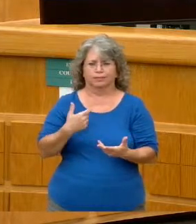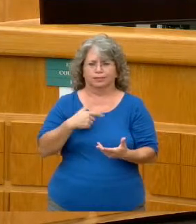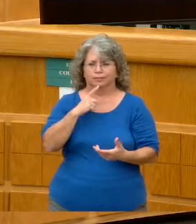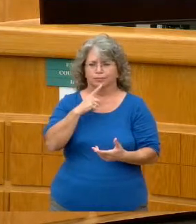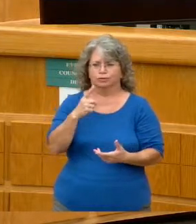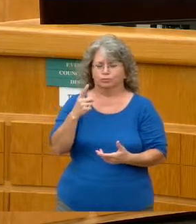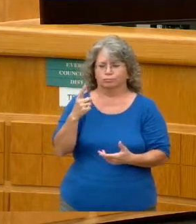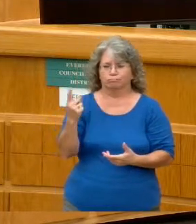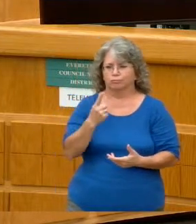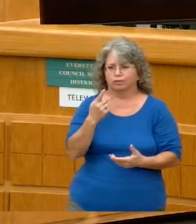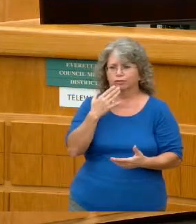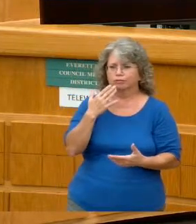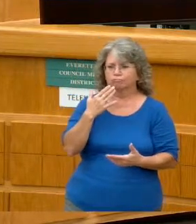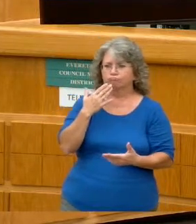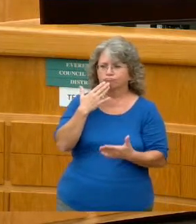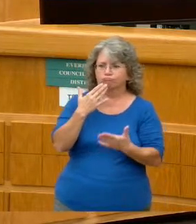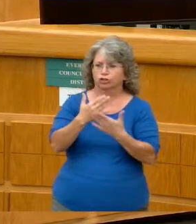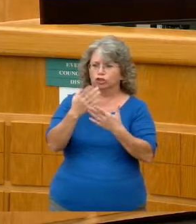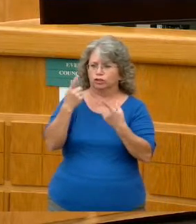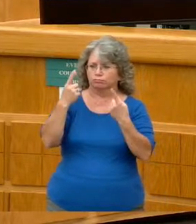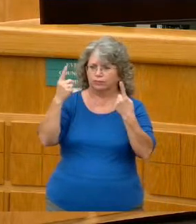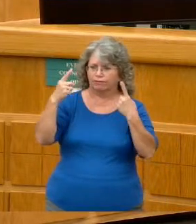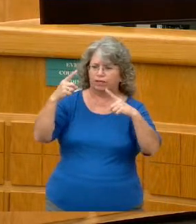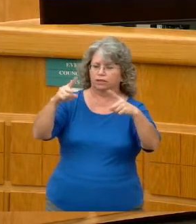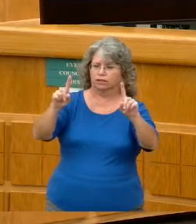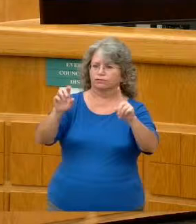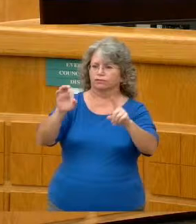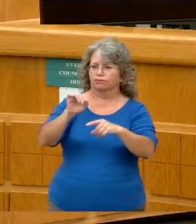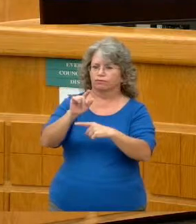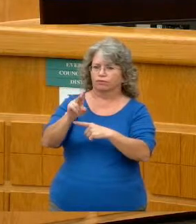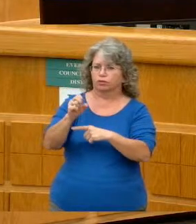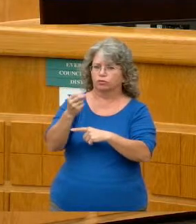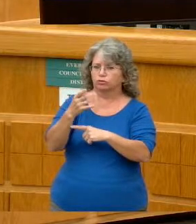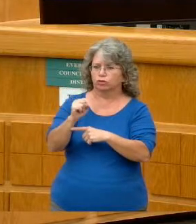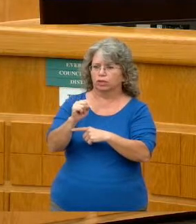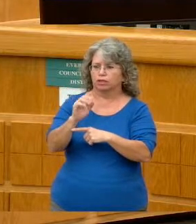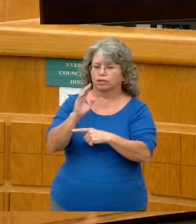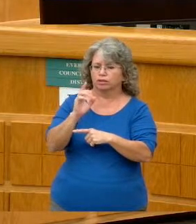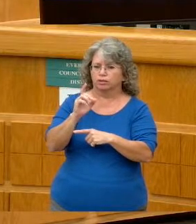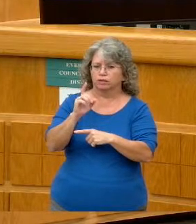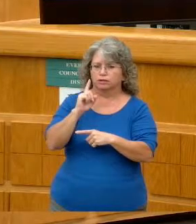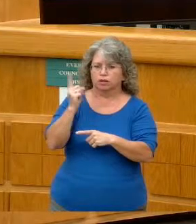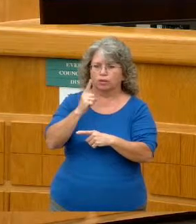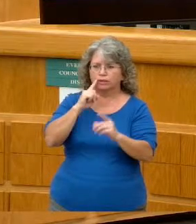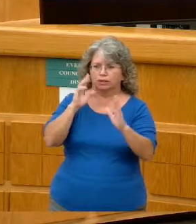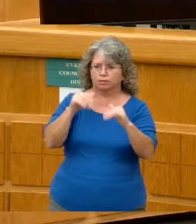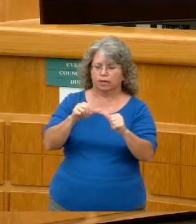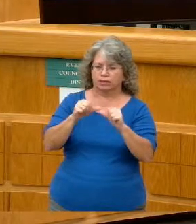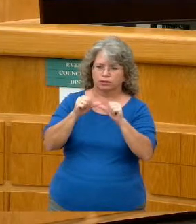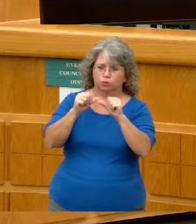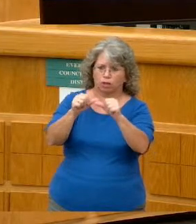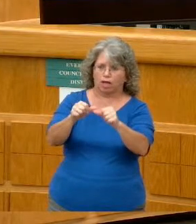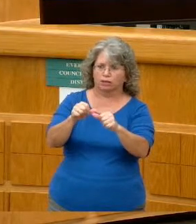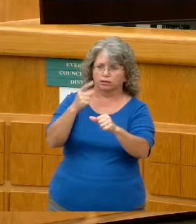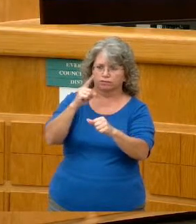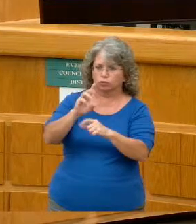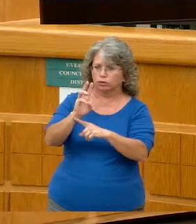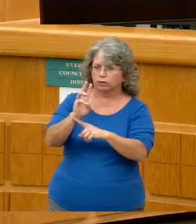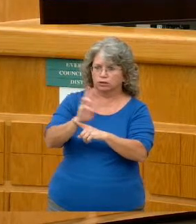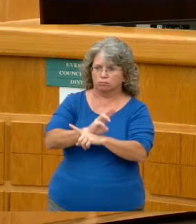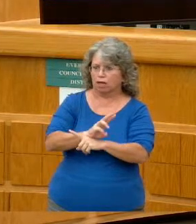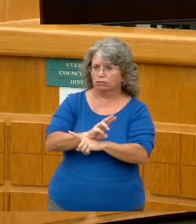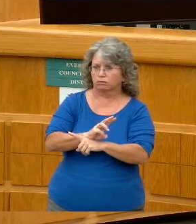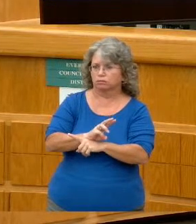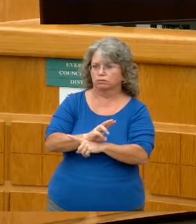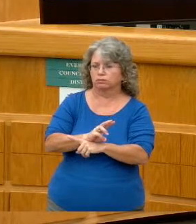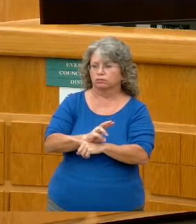Sure, it's pretty effective. They have good strain. I mean, any flu shot is expected to work for the next 6 months. So